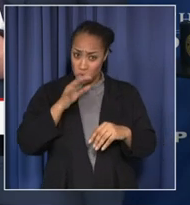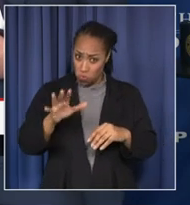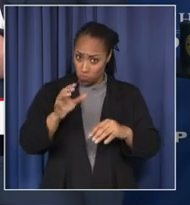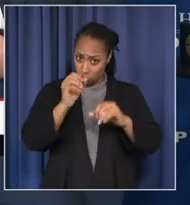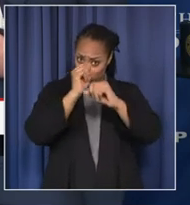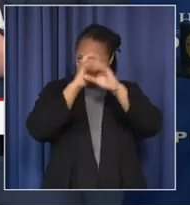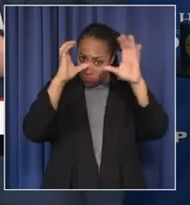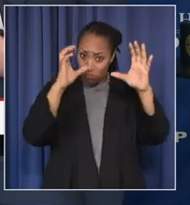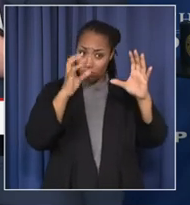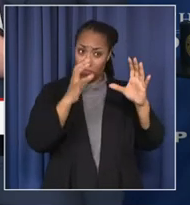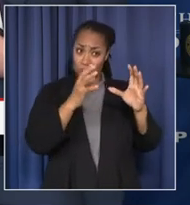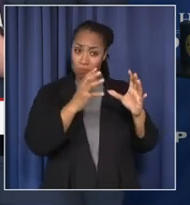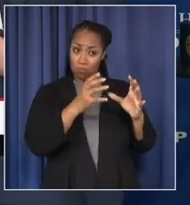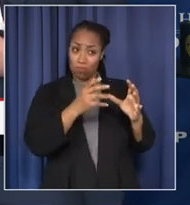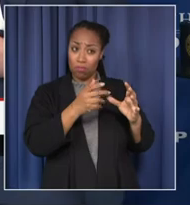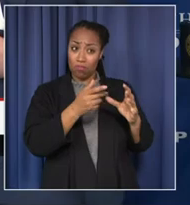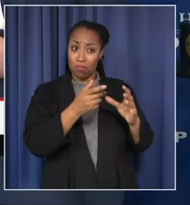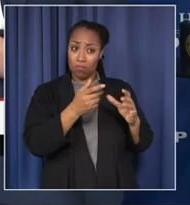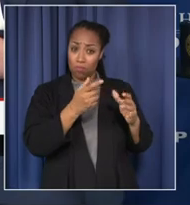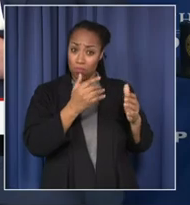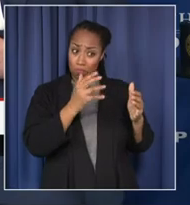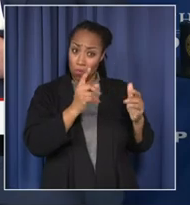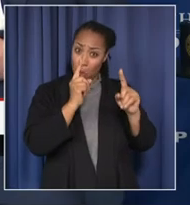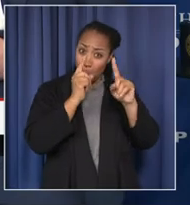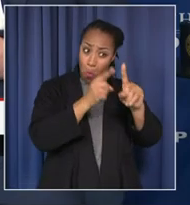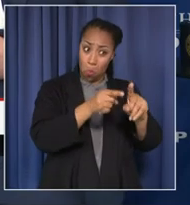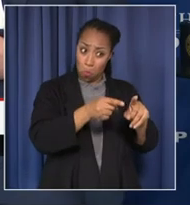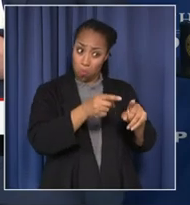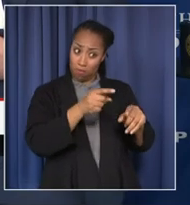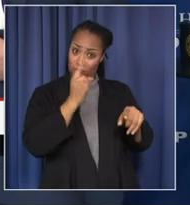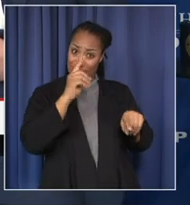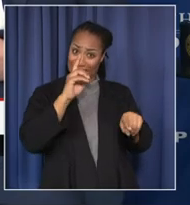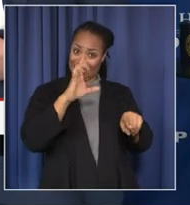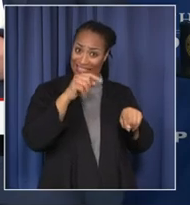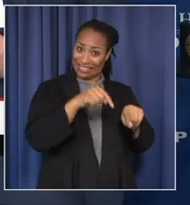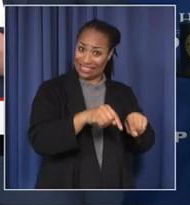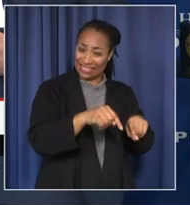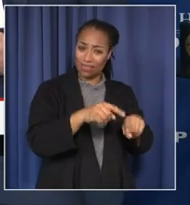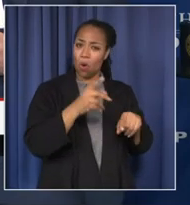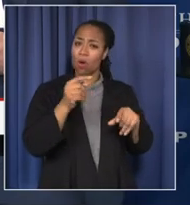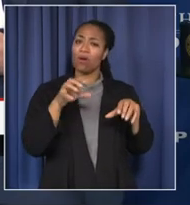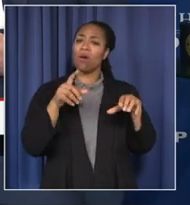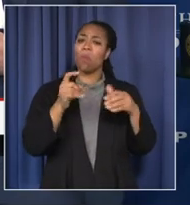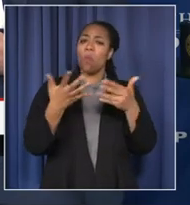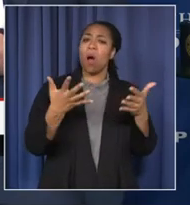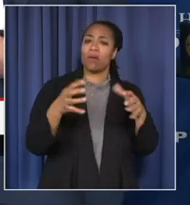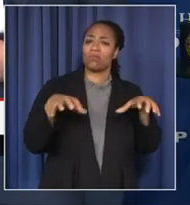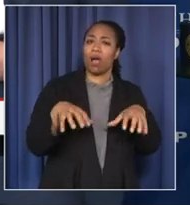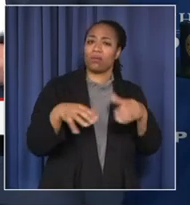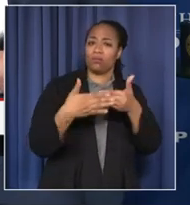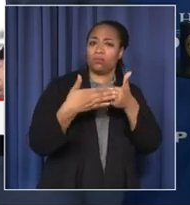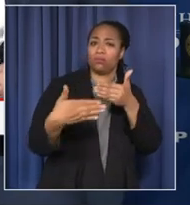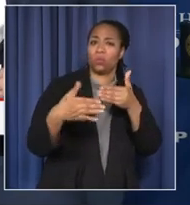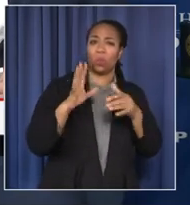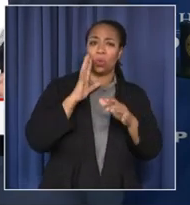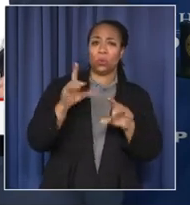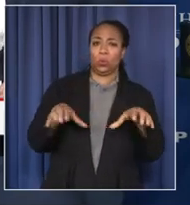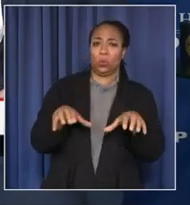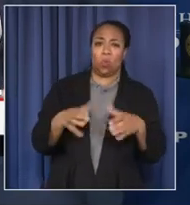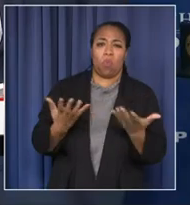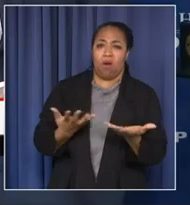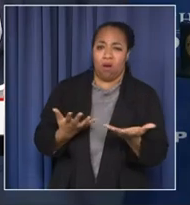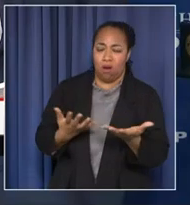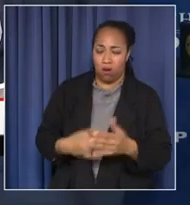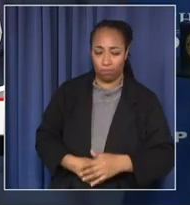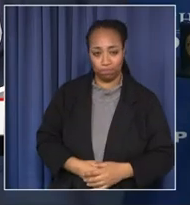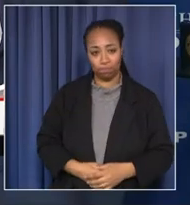happen? Sure. So we introduced the Rental Act, and I would kind of break it into two buckets. The